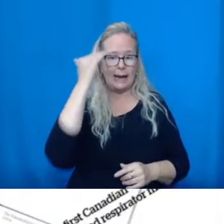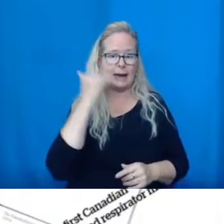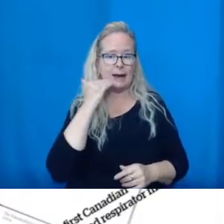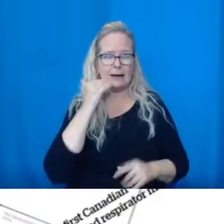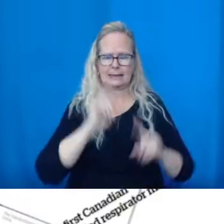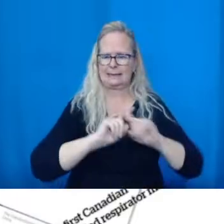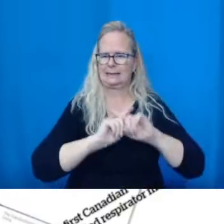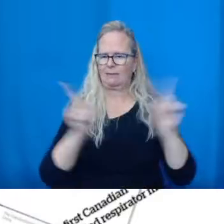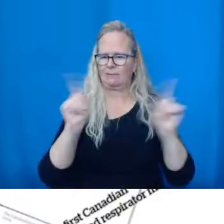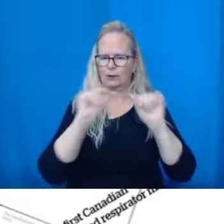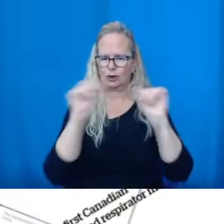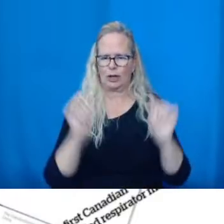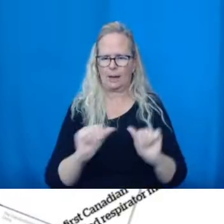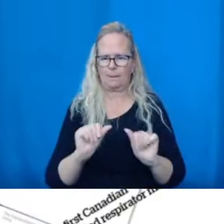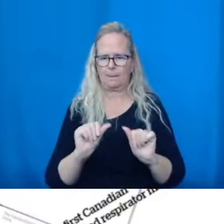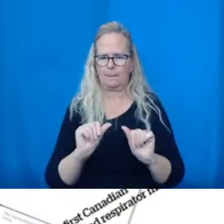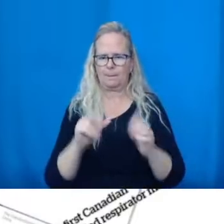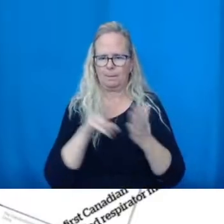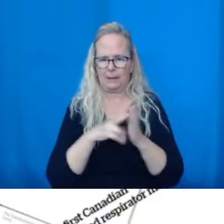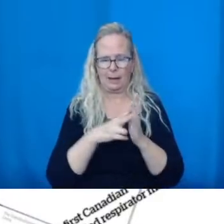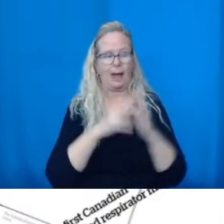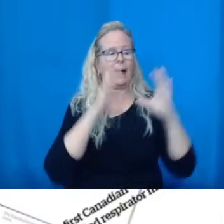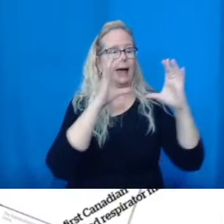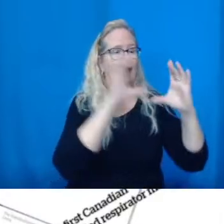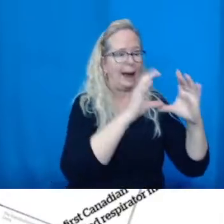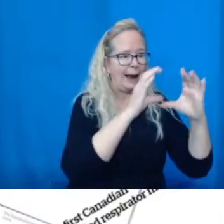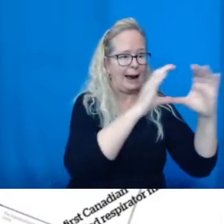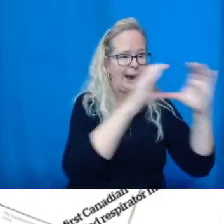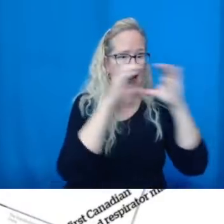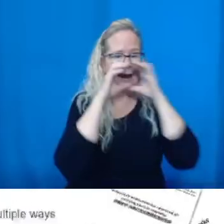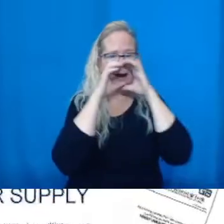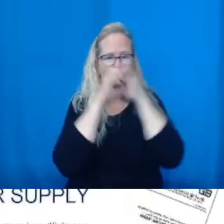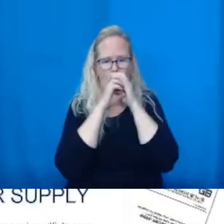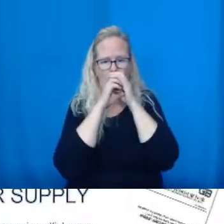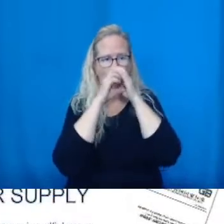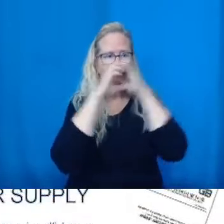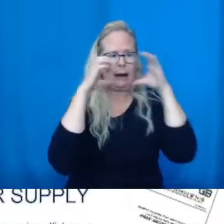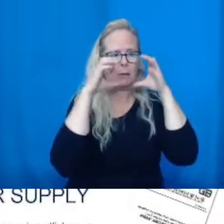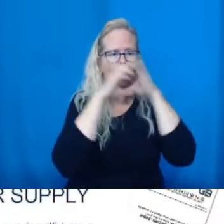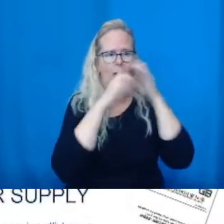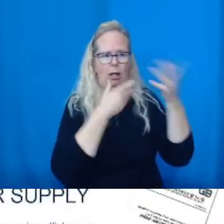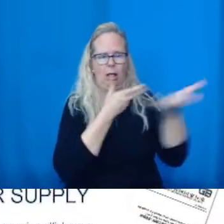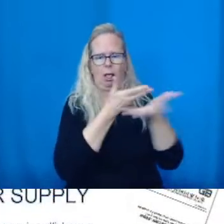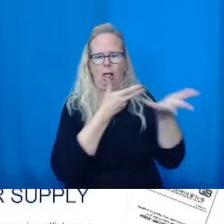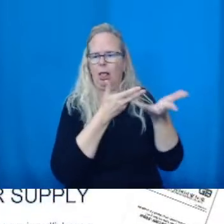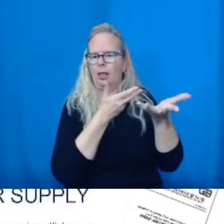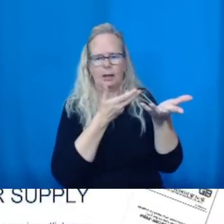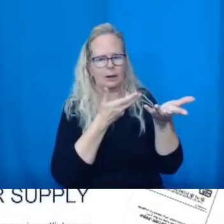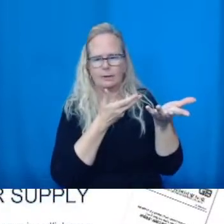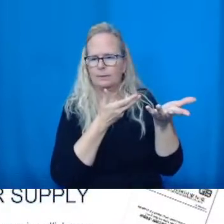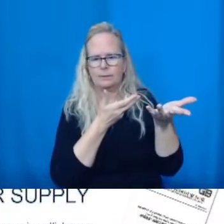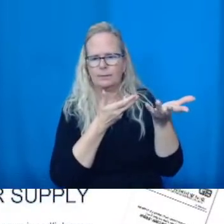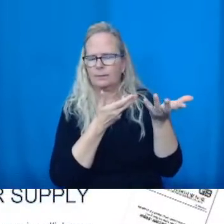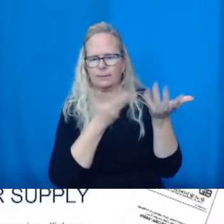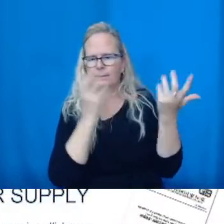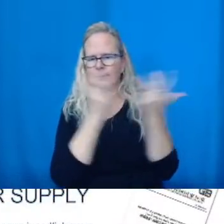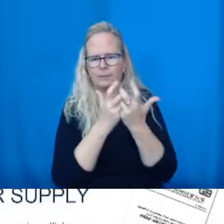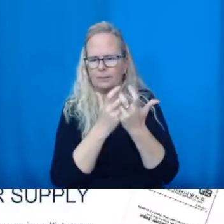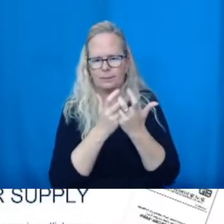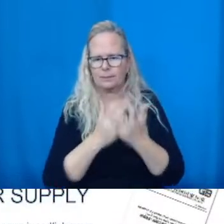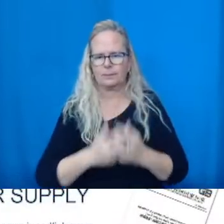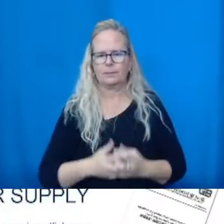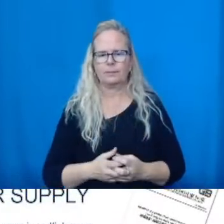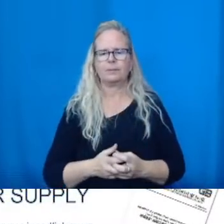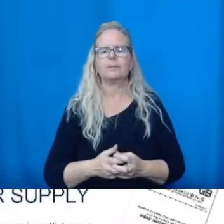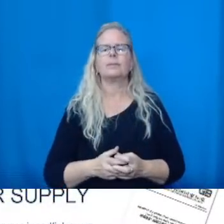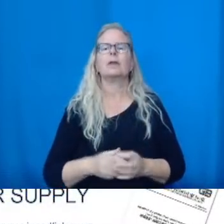that's, again, something it took time to realize these issues. Very quickly, with the